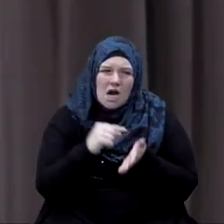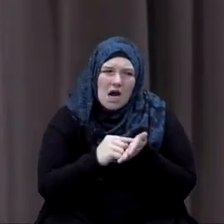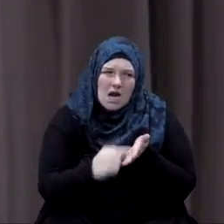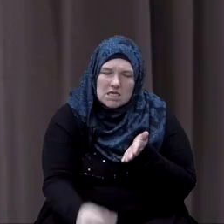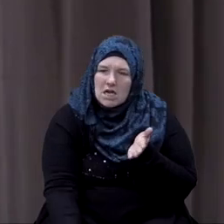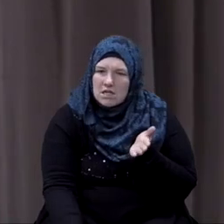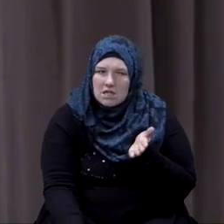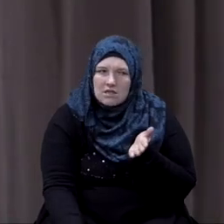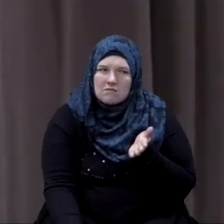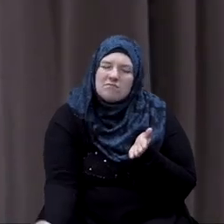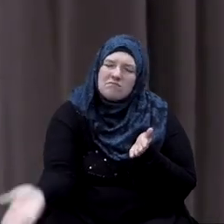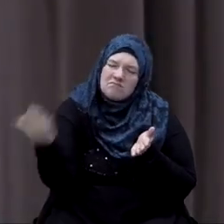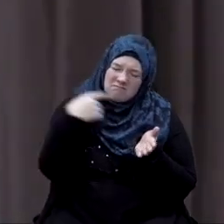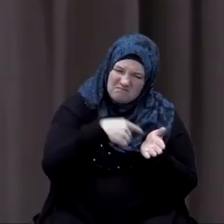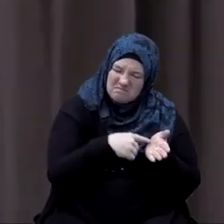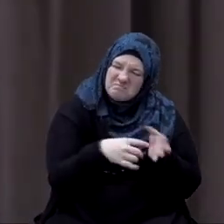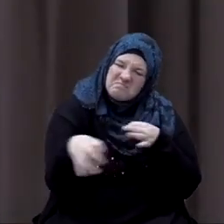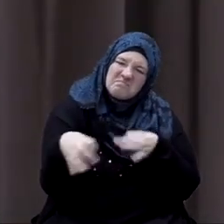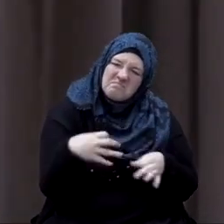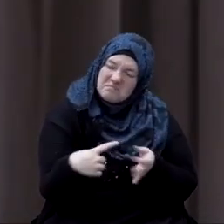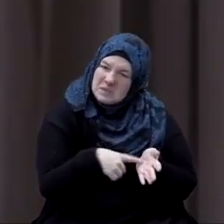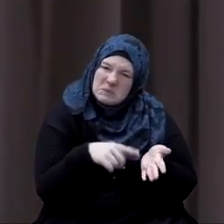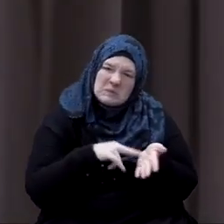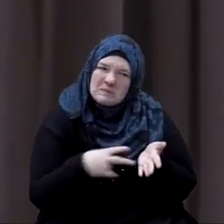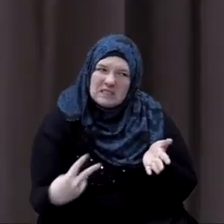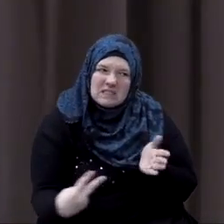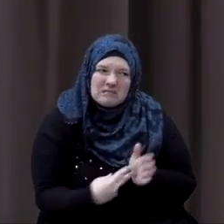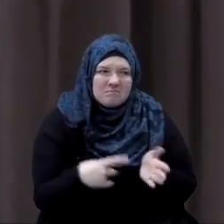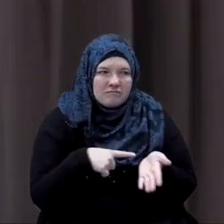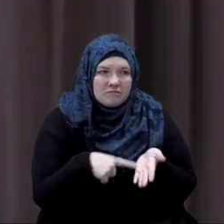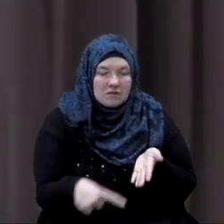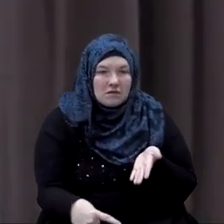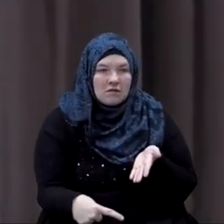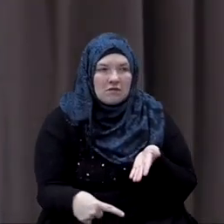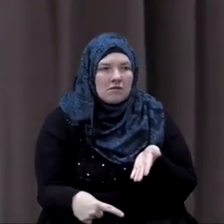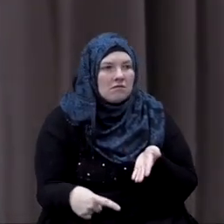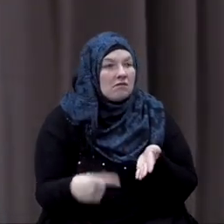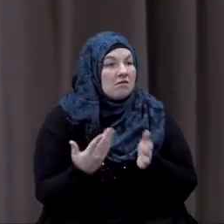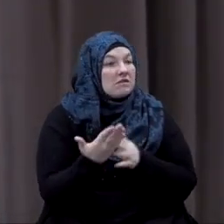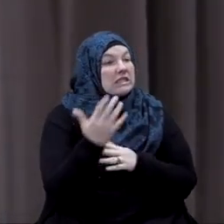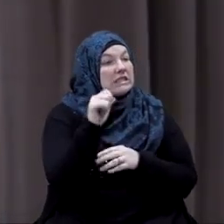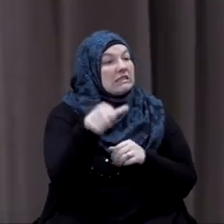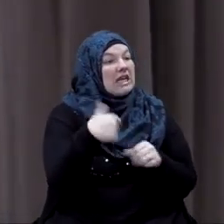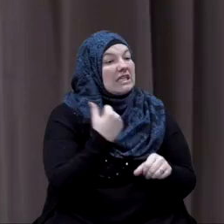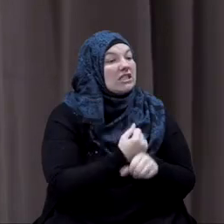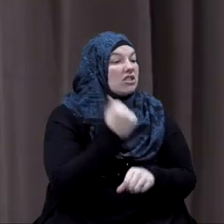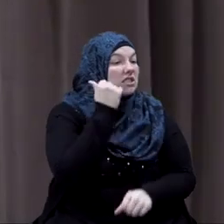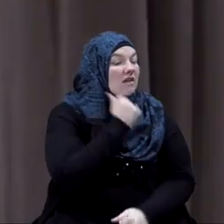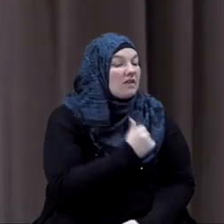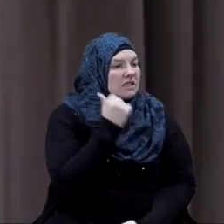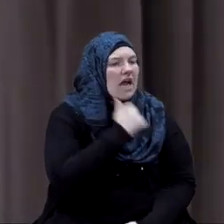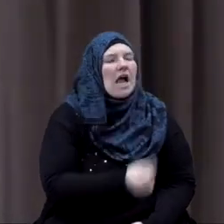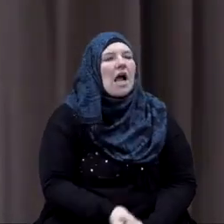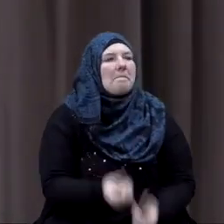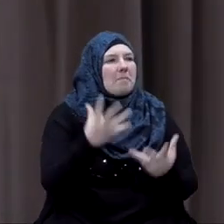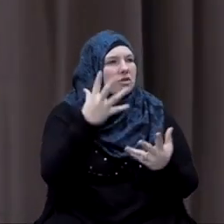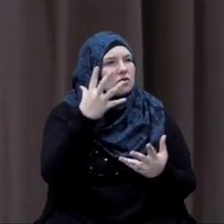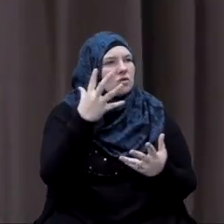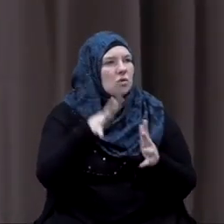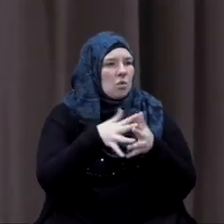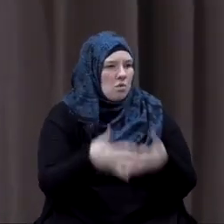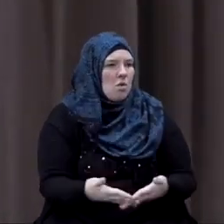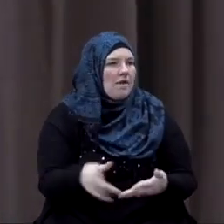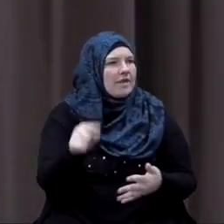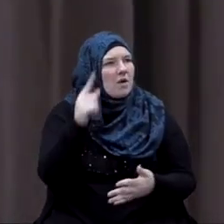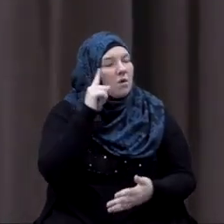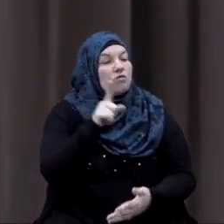ayah, just one ayah, over a period of 10 years, how much Quran they will